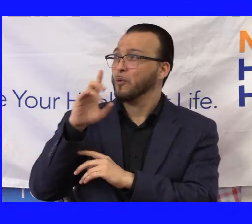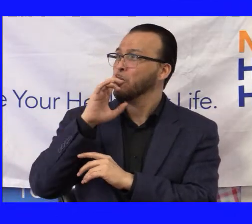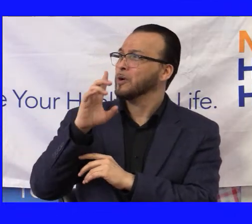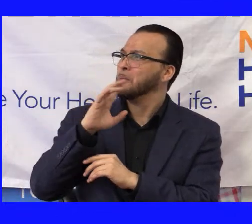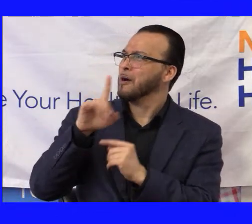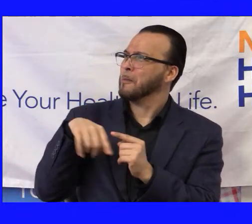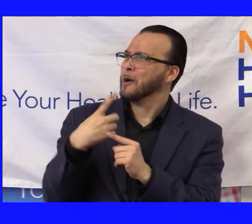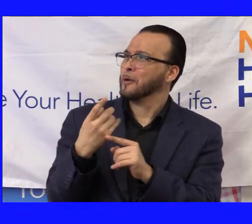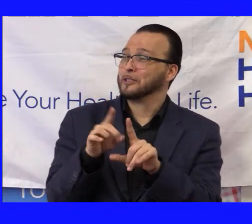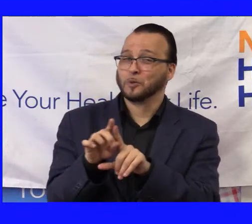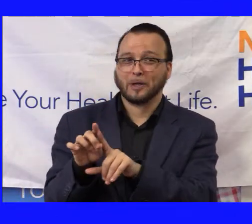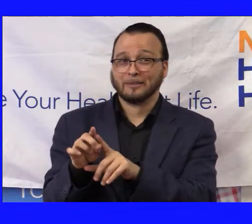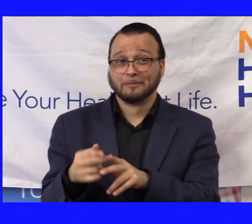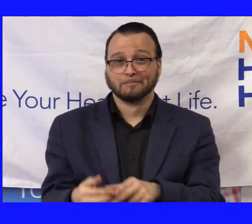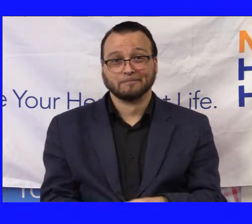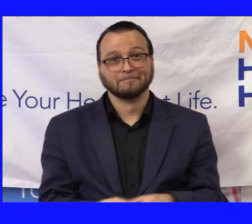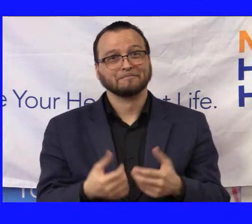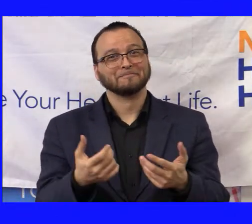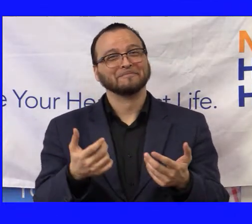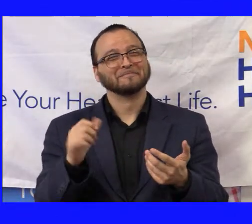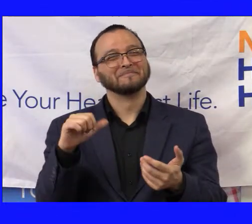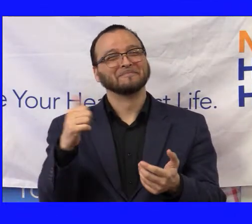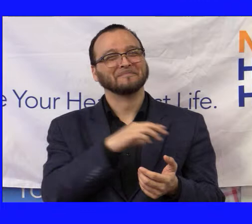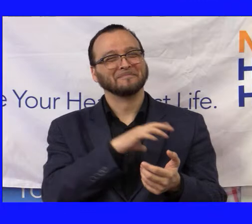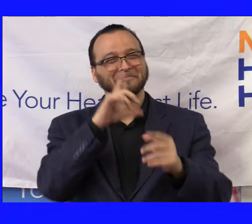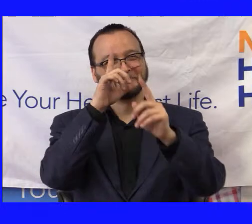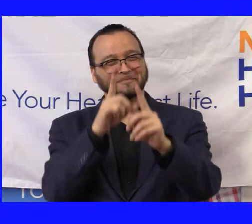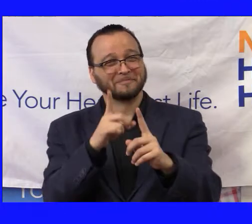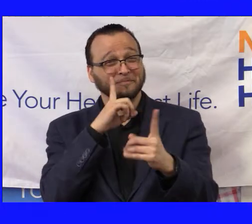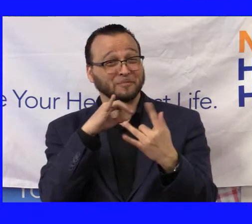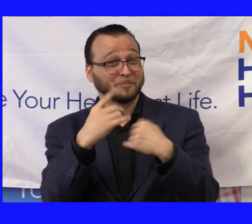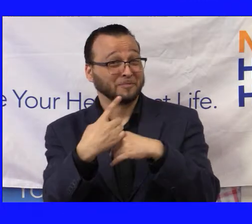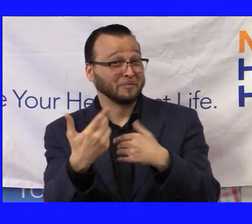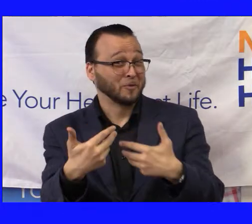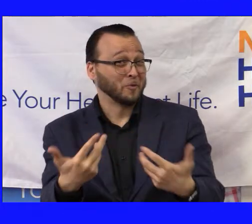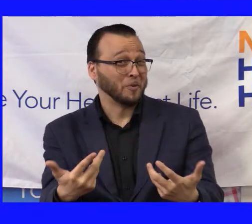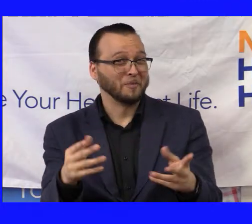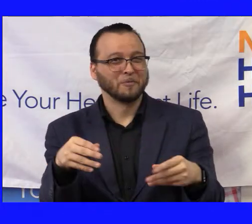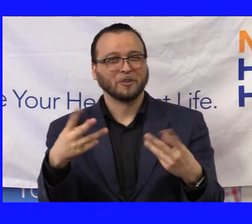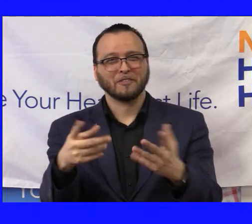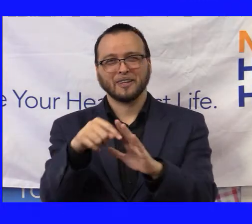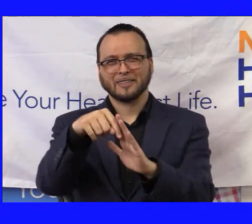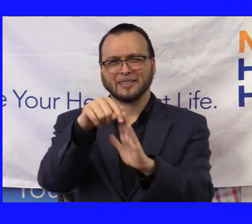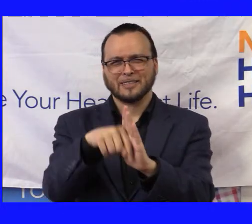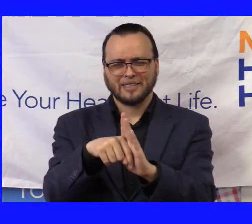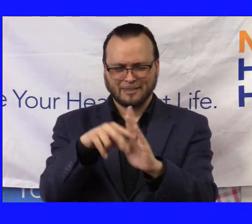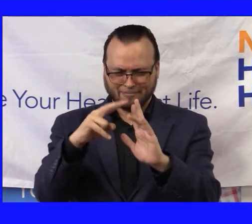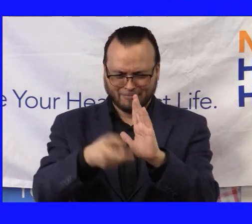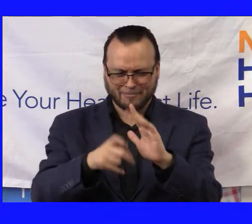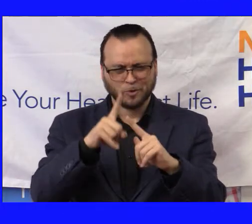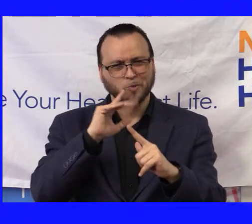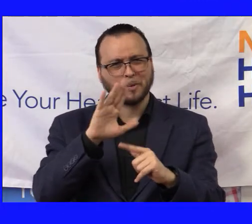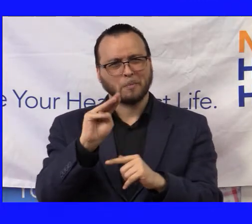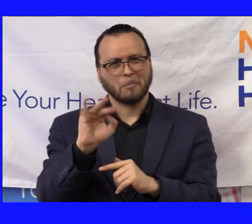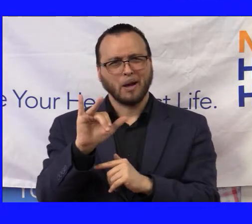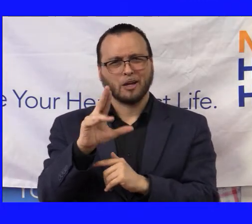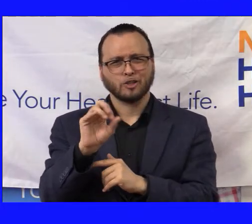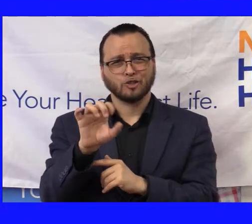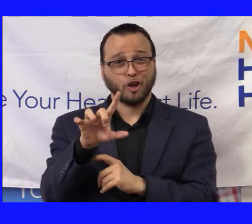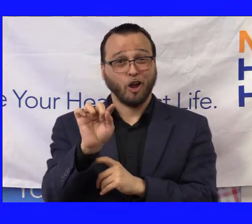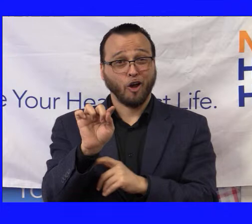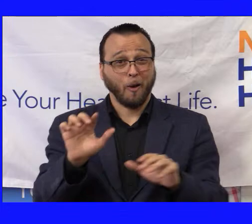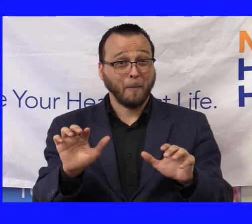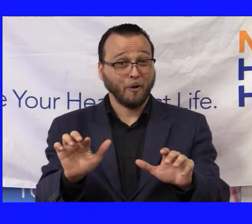well. Our other goals for the meeting today are to give a deep dive on our MyChart performance and our next steps